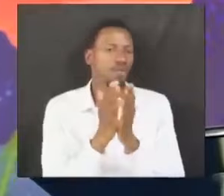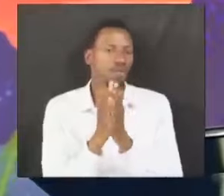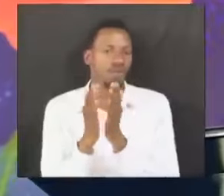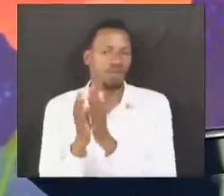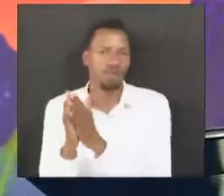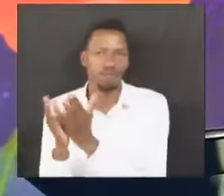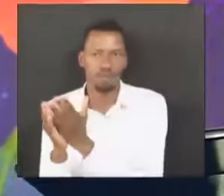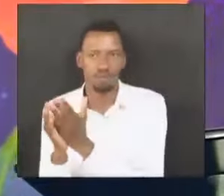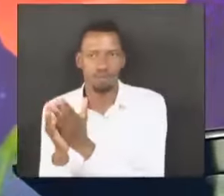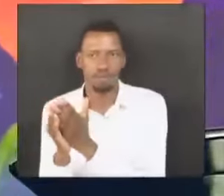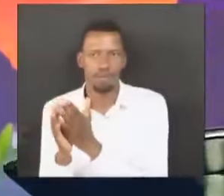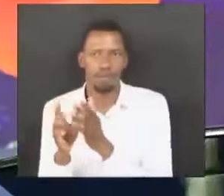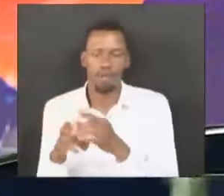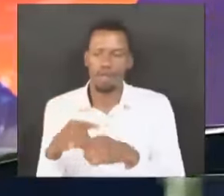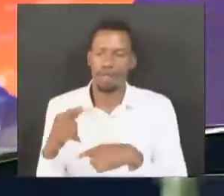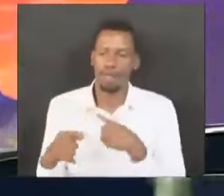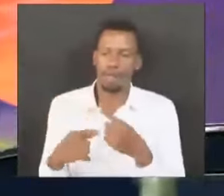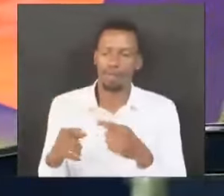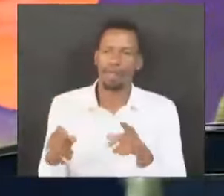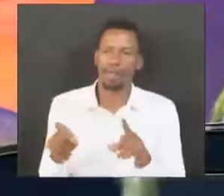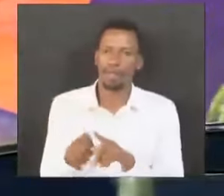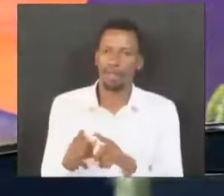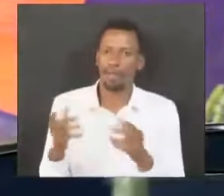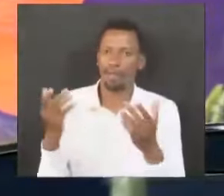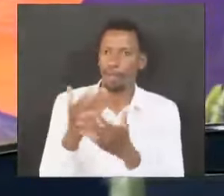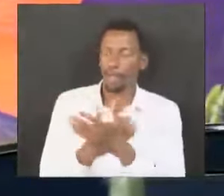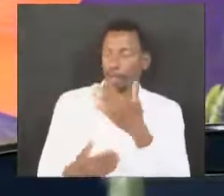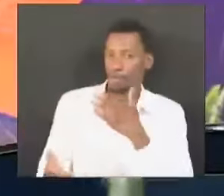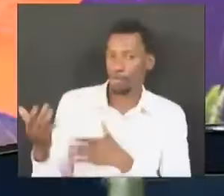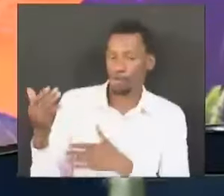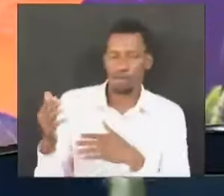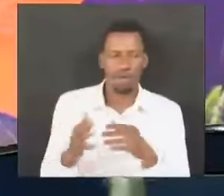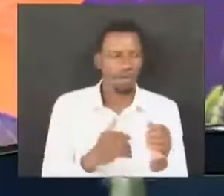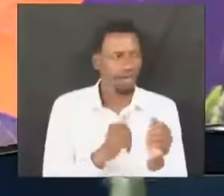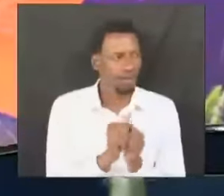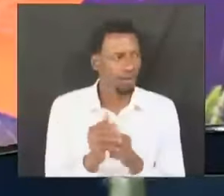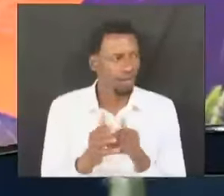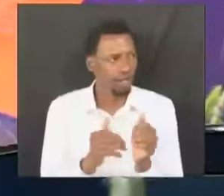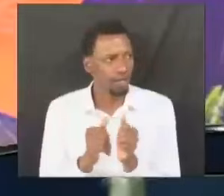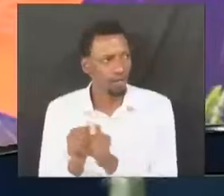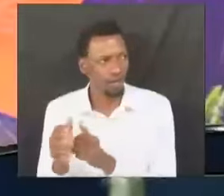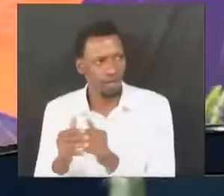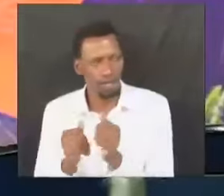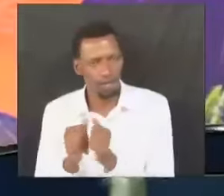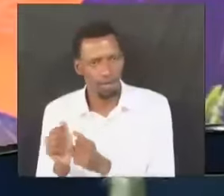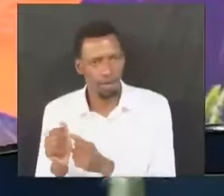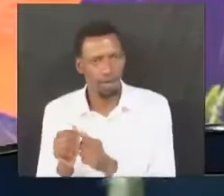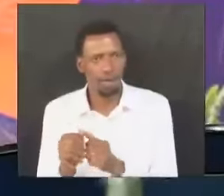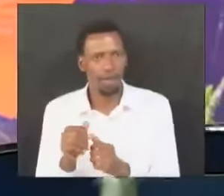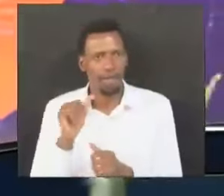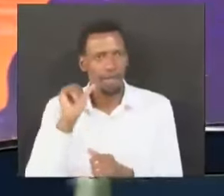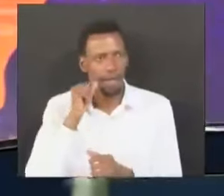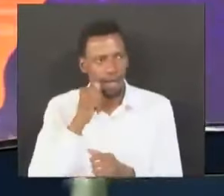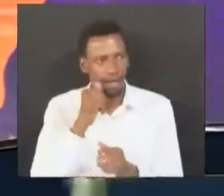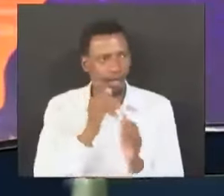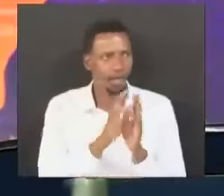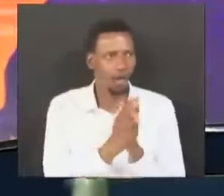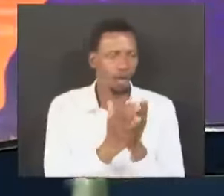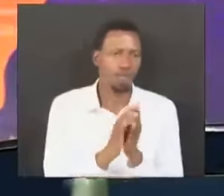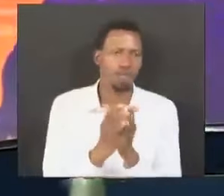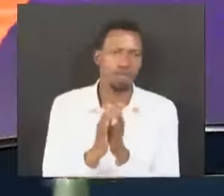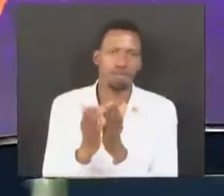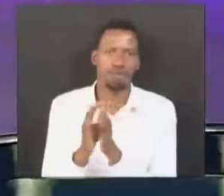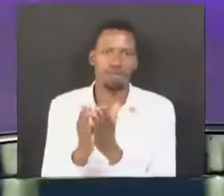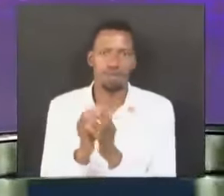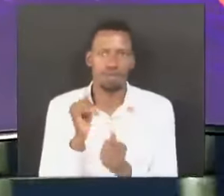as the night before, to destroy most of the great books and literary works that were there.